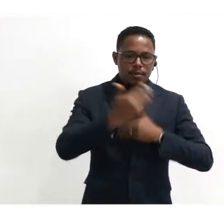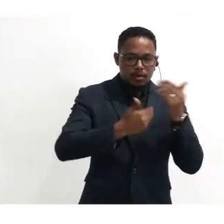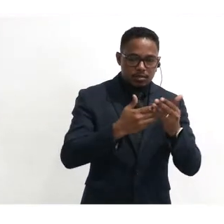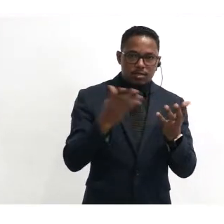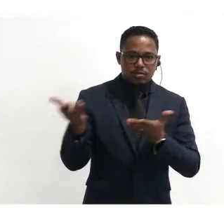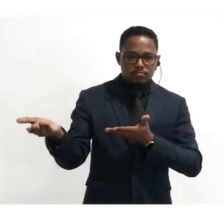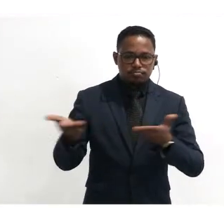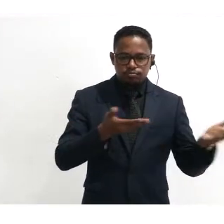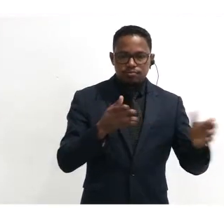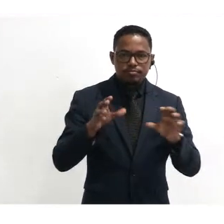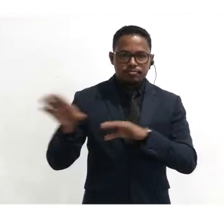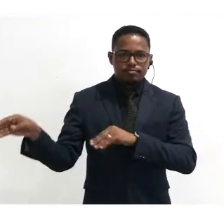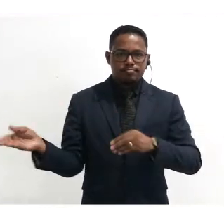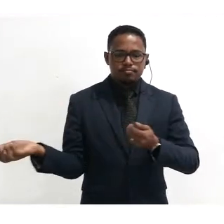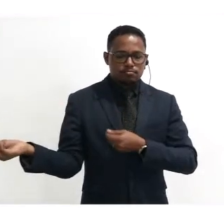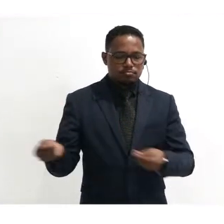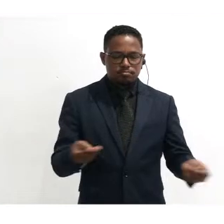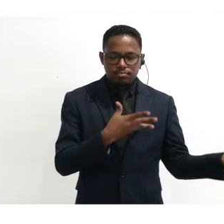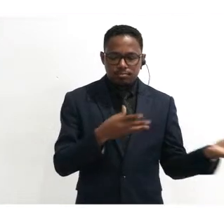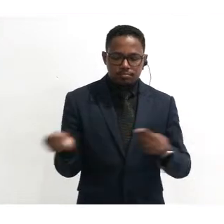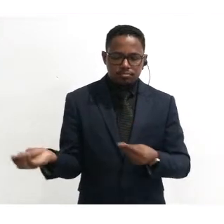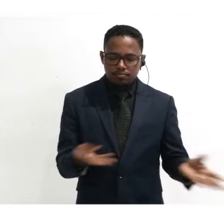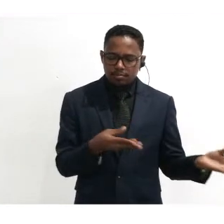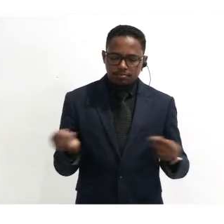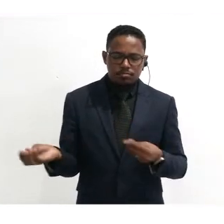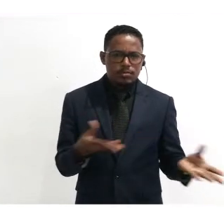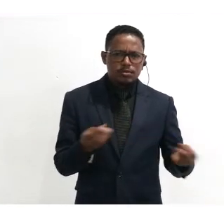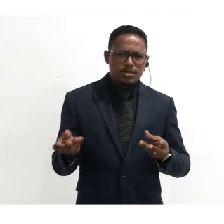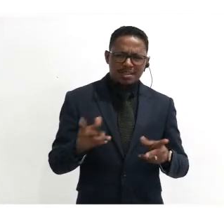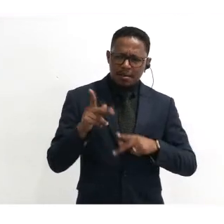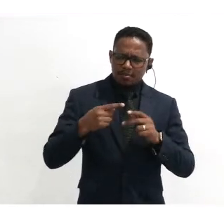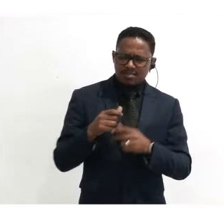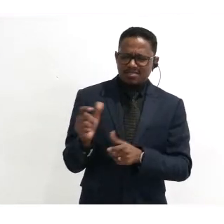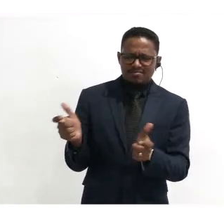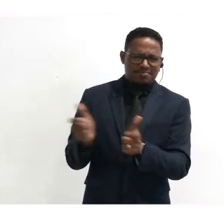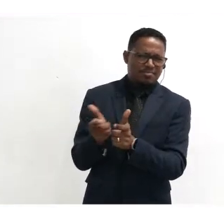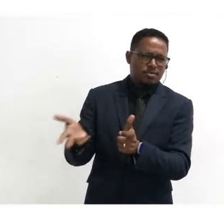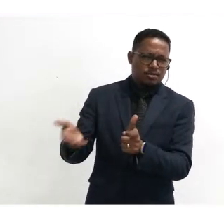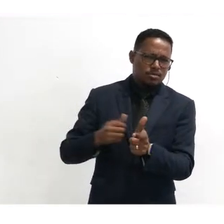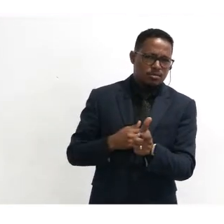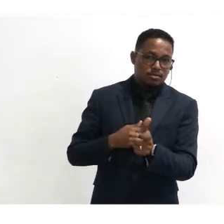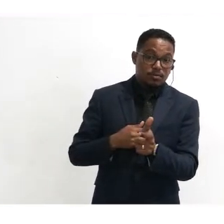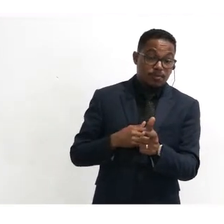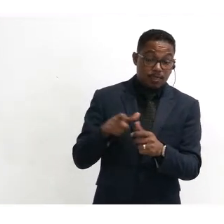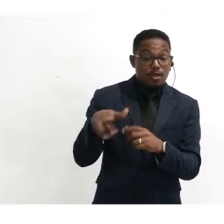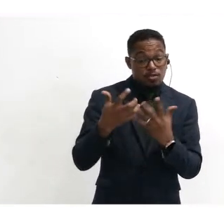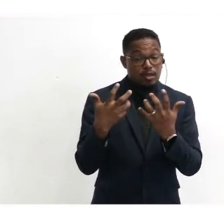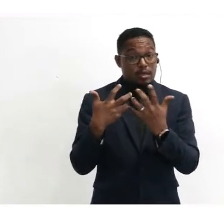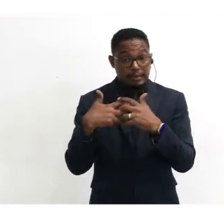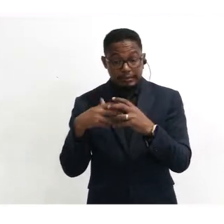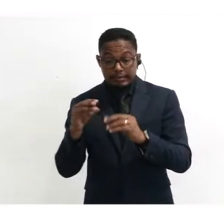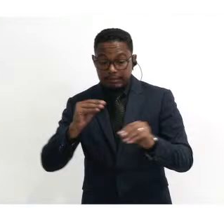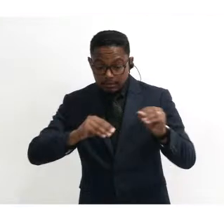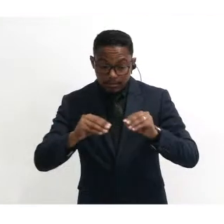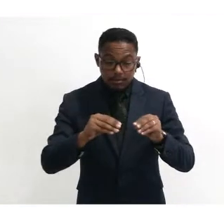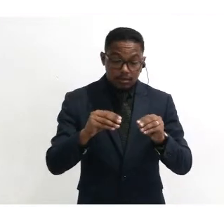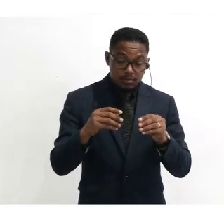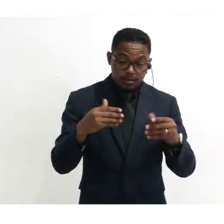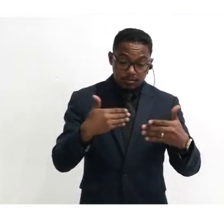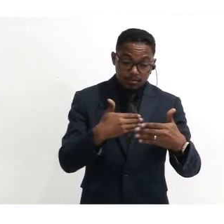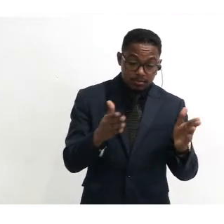factories. But that's not like a packaging and assembly factory. In a packaging and assembly factory, you generally have a